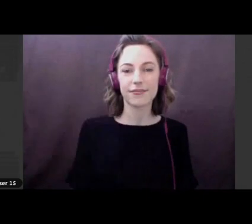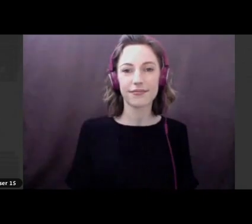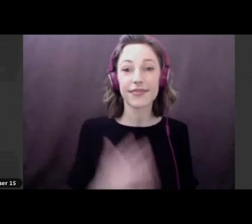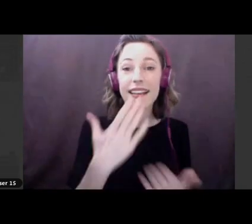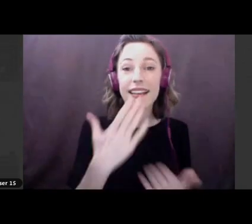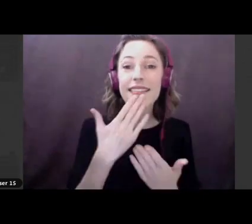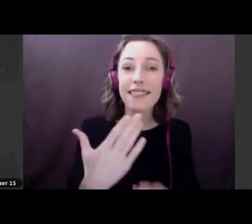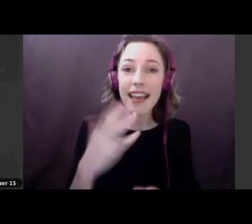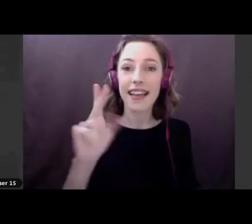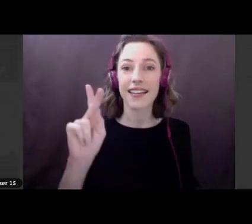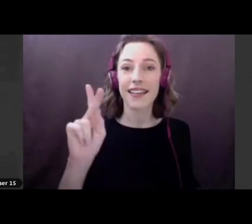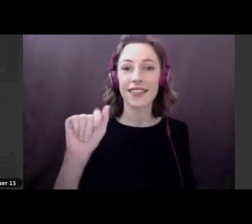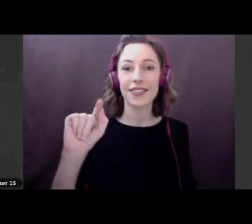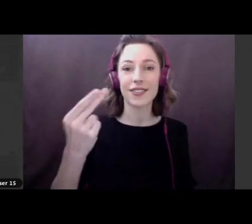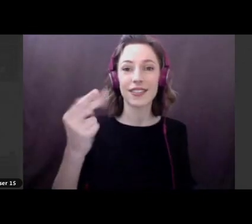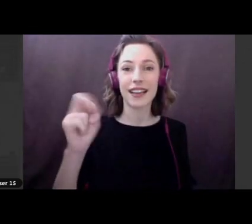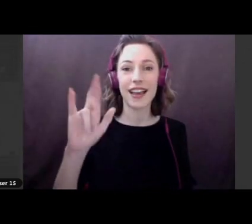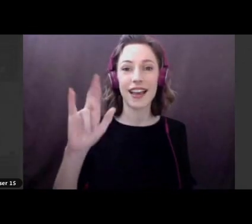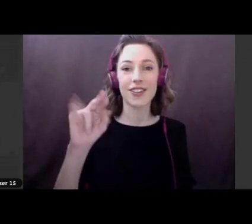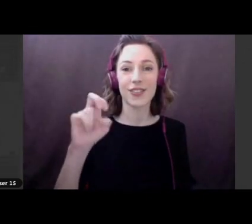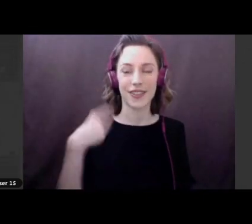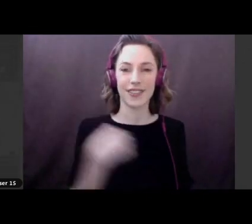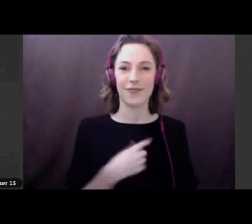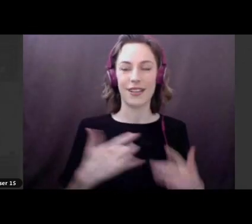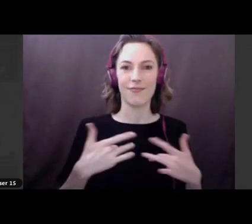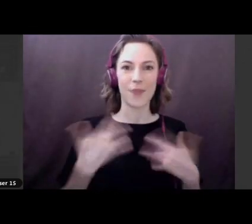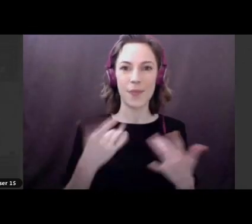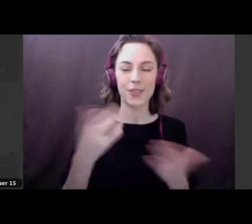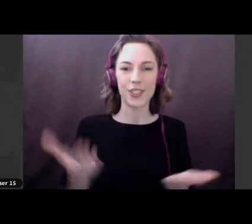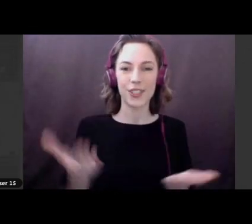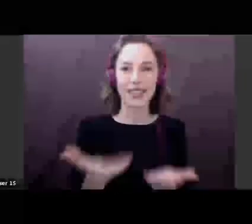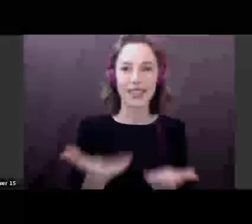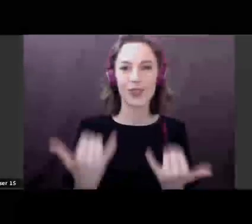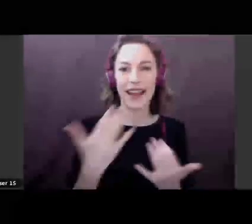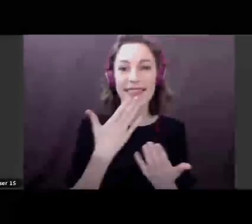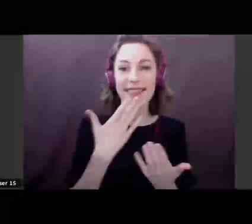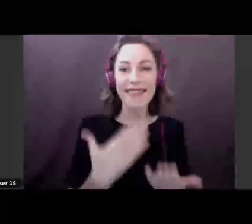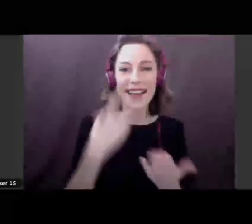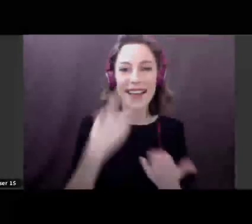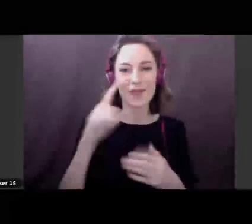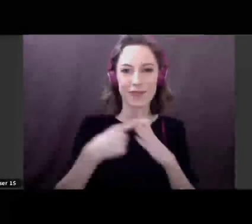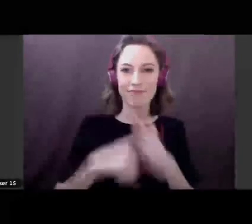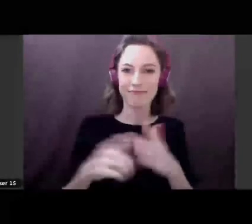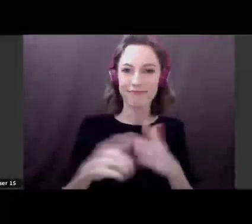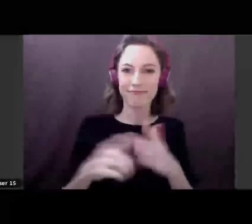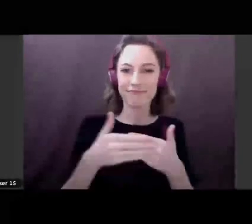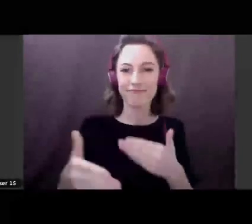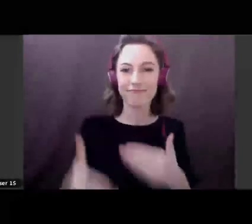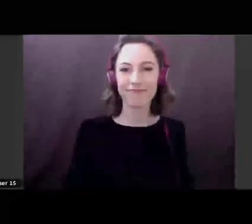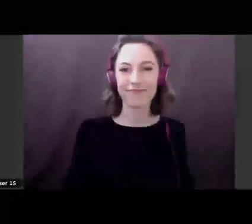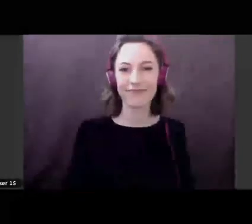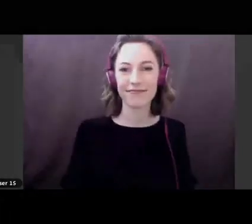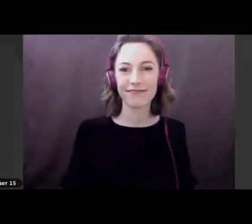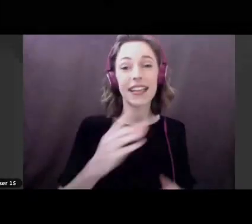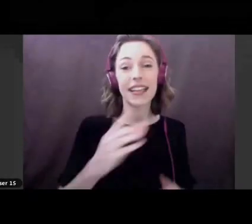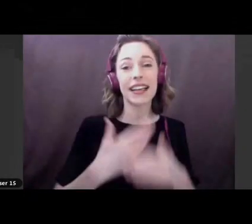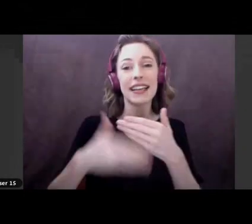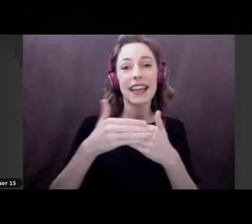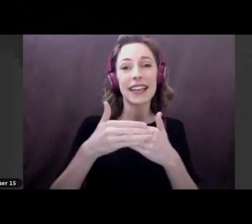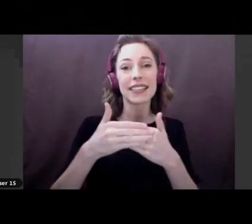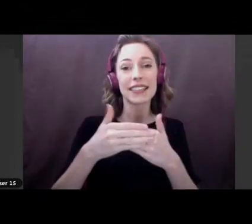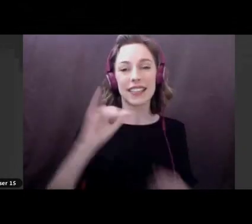off. Next, I would like to bring Josh Josa to share a little bit more